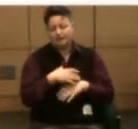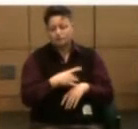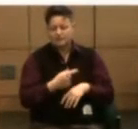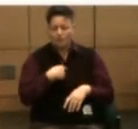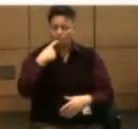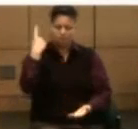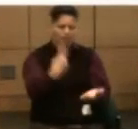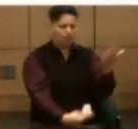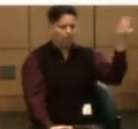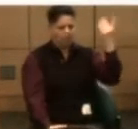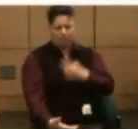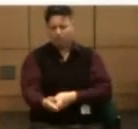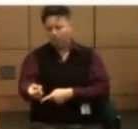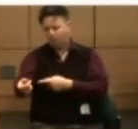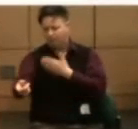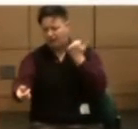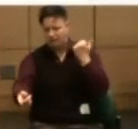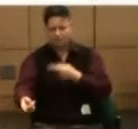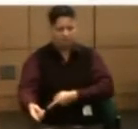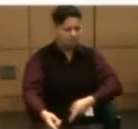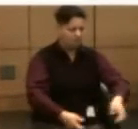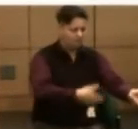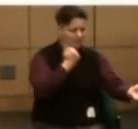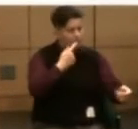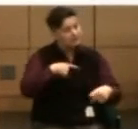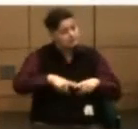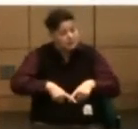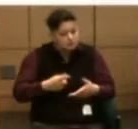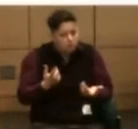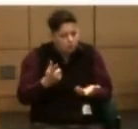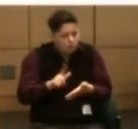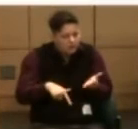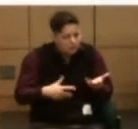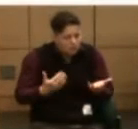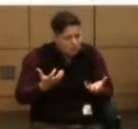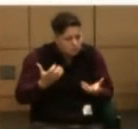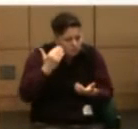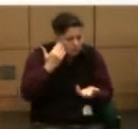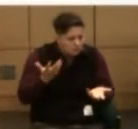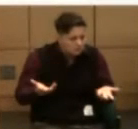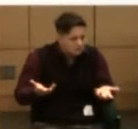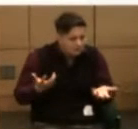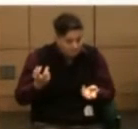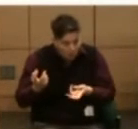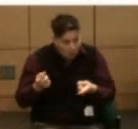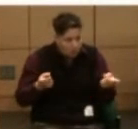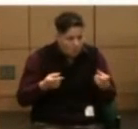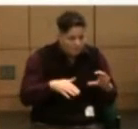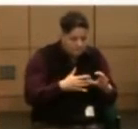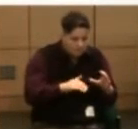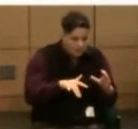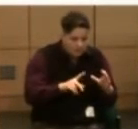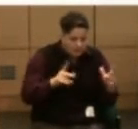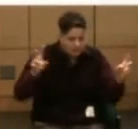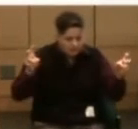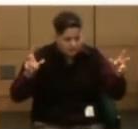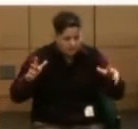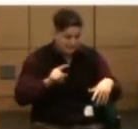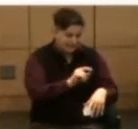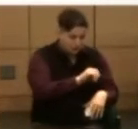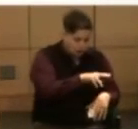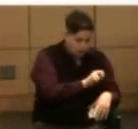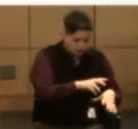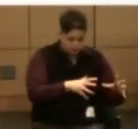than the other, and it often depends on what you're looking for. But absolutely, if we're looking for